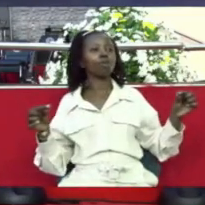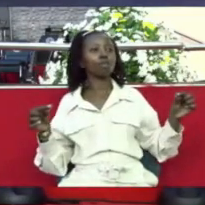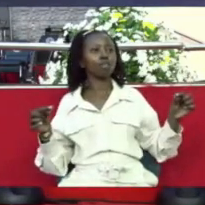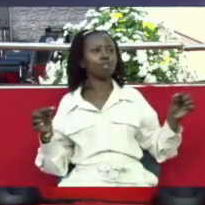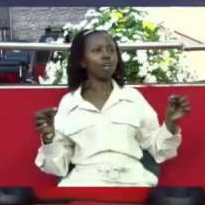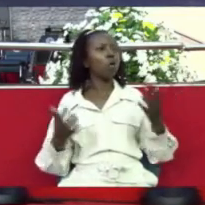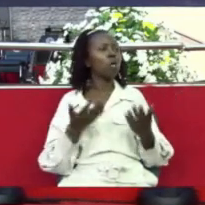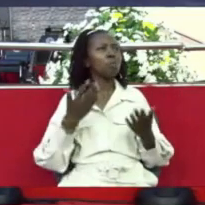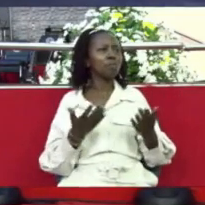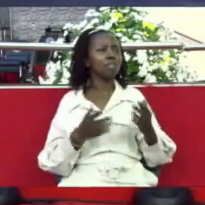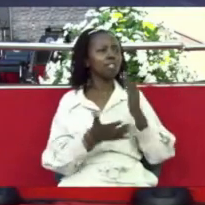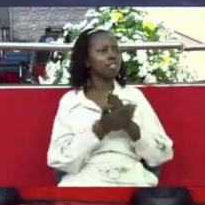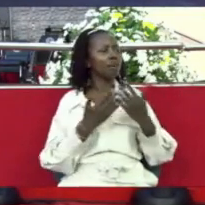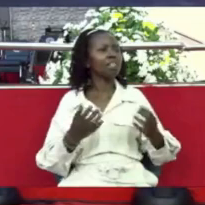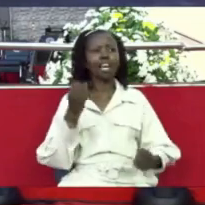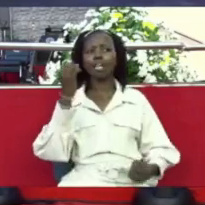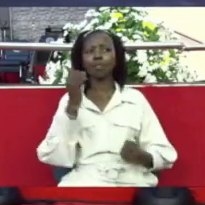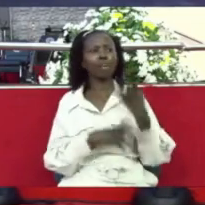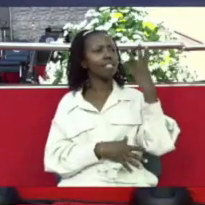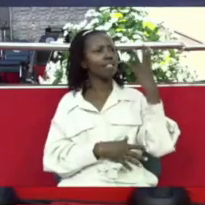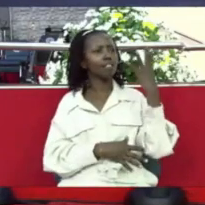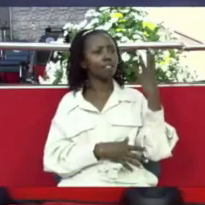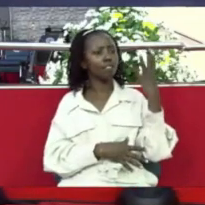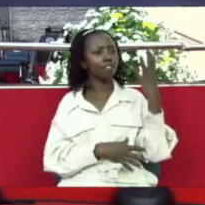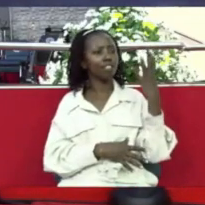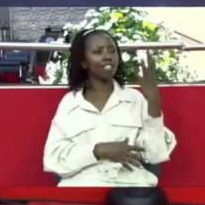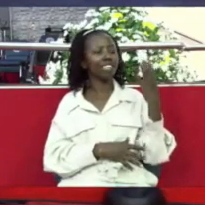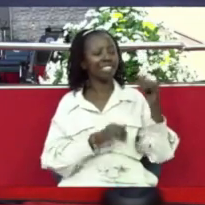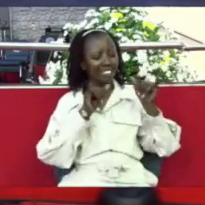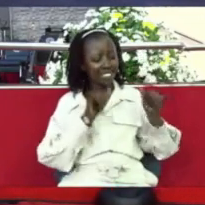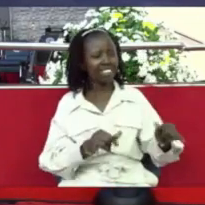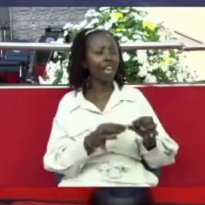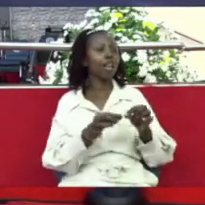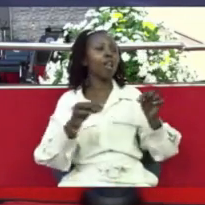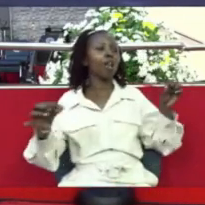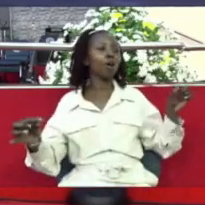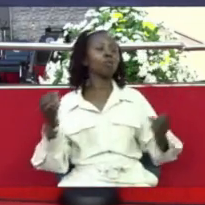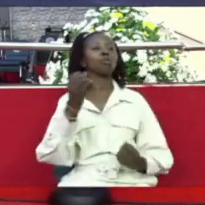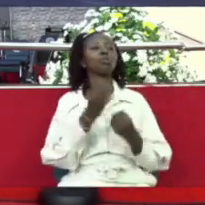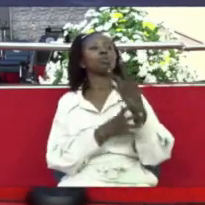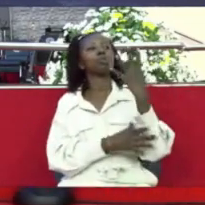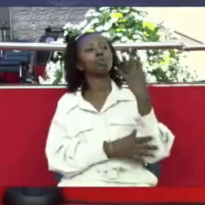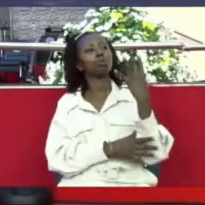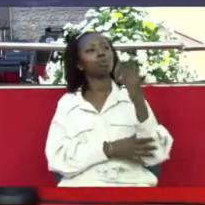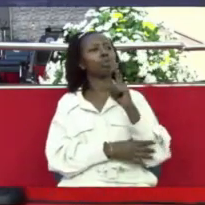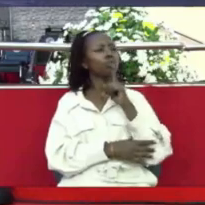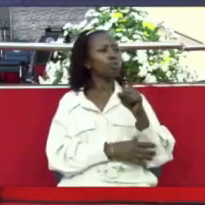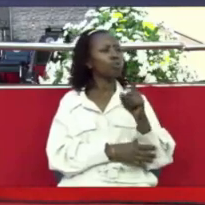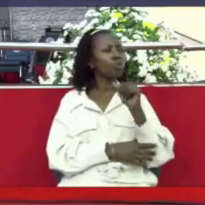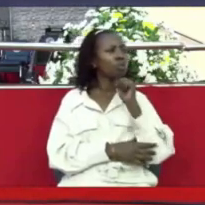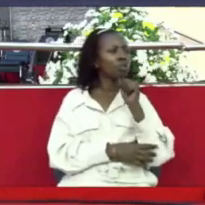more expensive, ama cha gharama ya juu, it takes longer. Inachukua muda mrefu. So don't be the